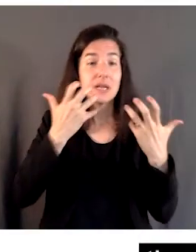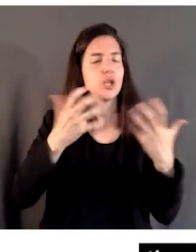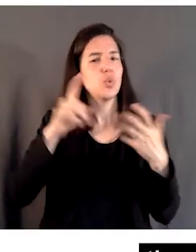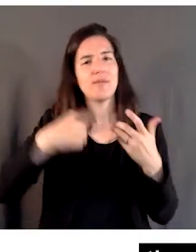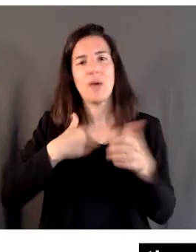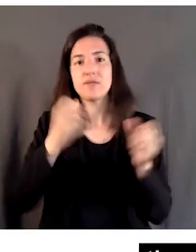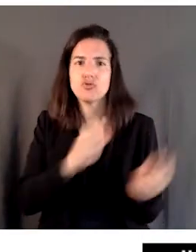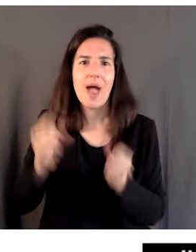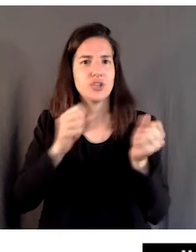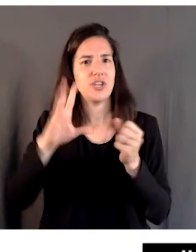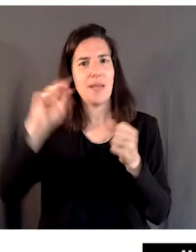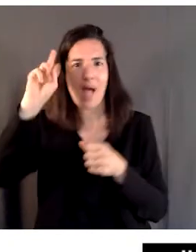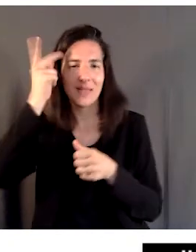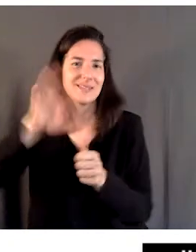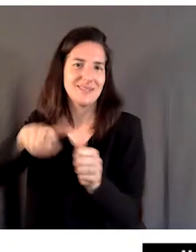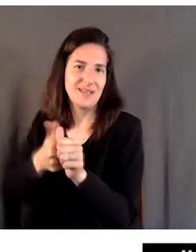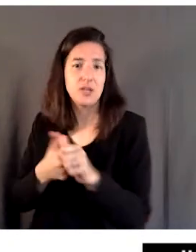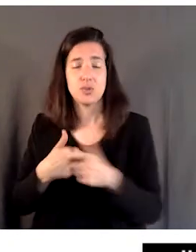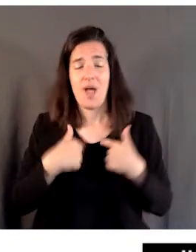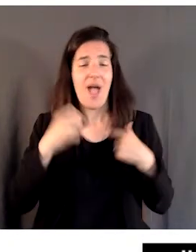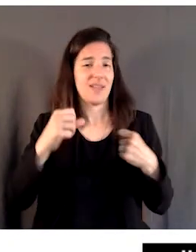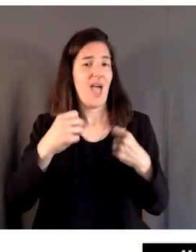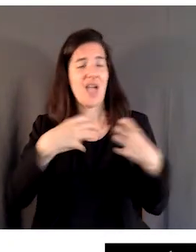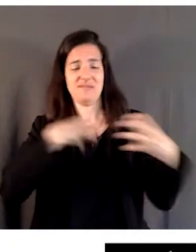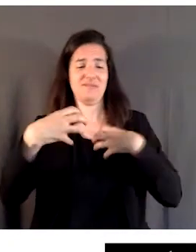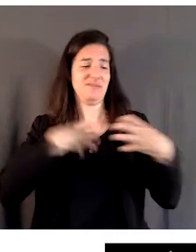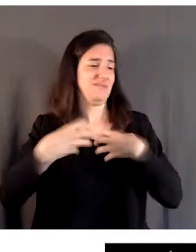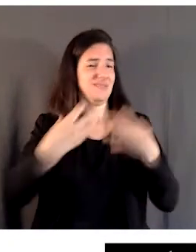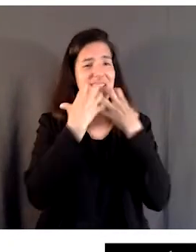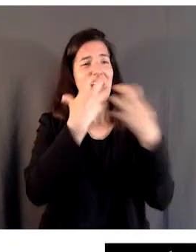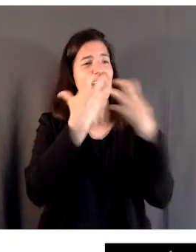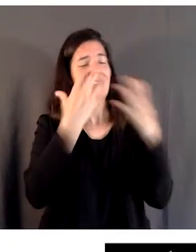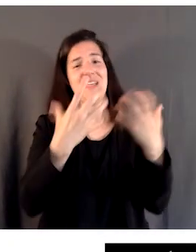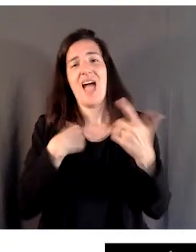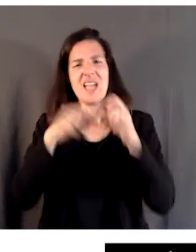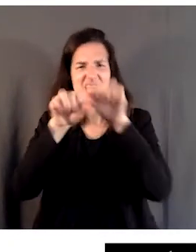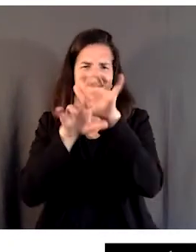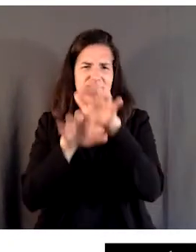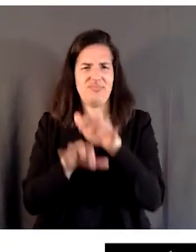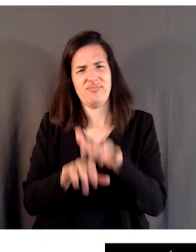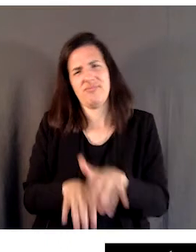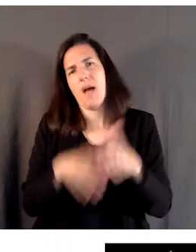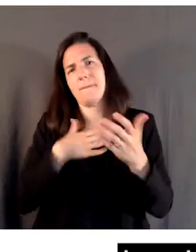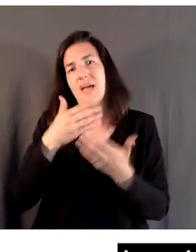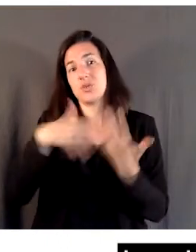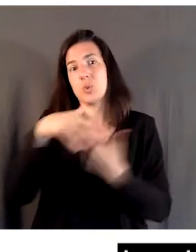so I can yell all I want to, I can put whatever I want, all I want on my social media, and probably be